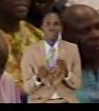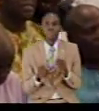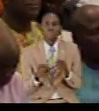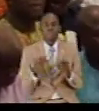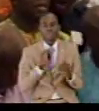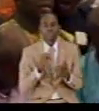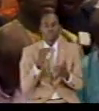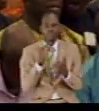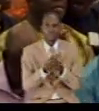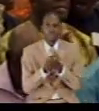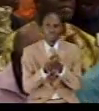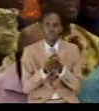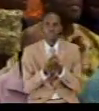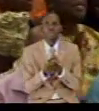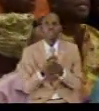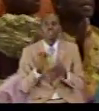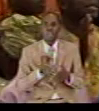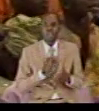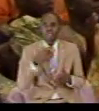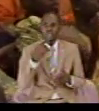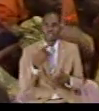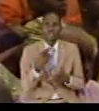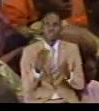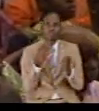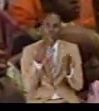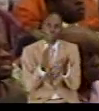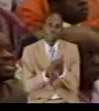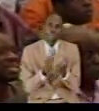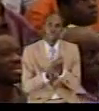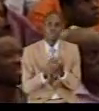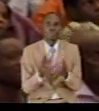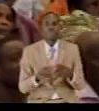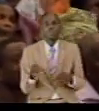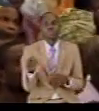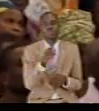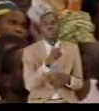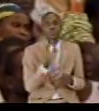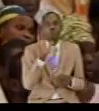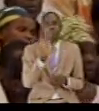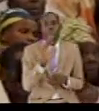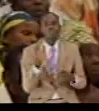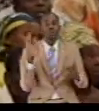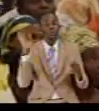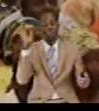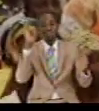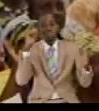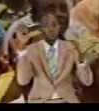Congratulations. I say congratulations. Your battle is over.